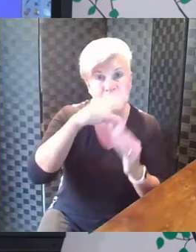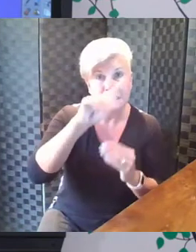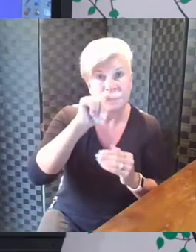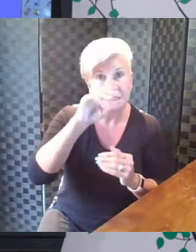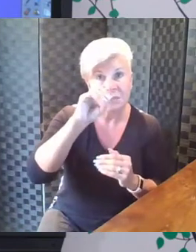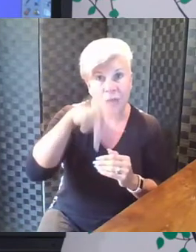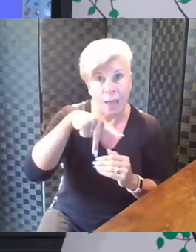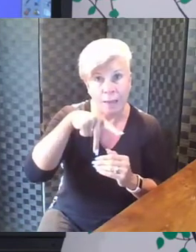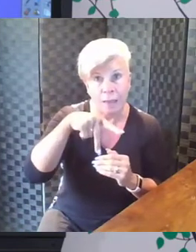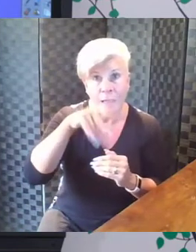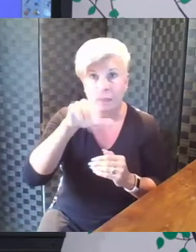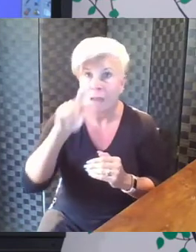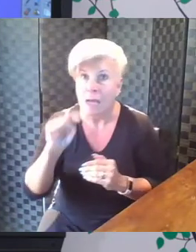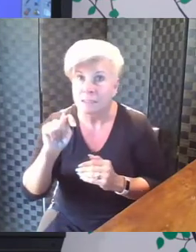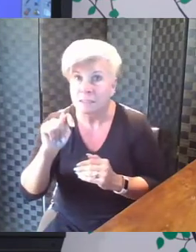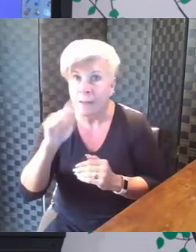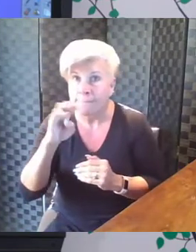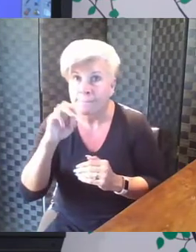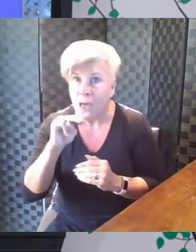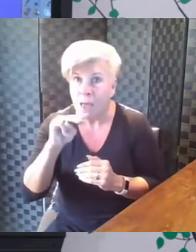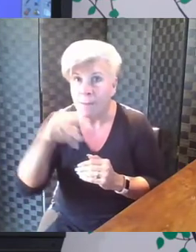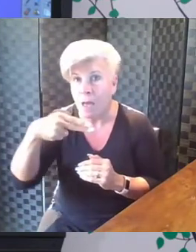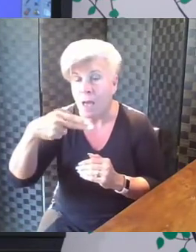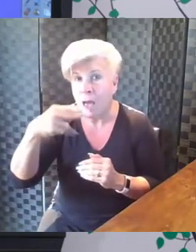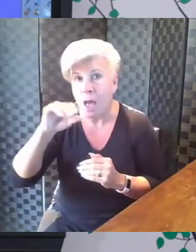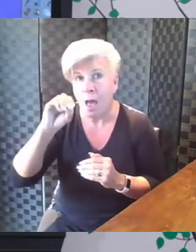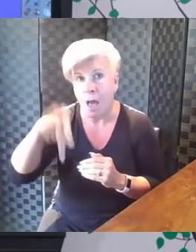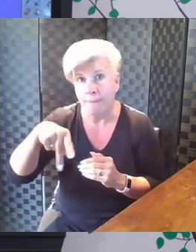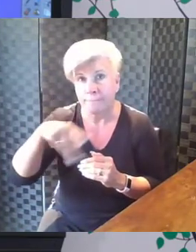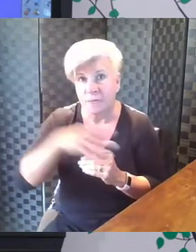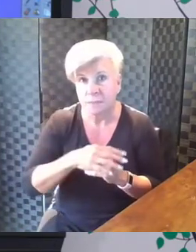top? Lot, mom, hop.